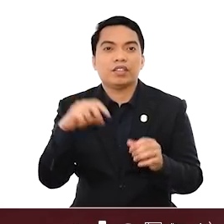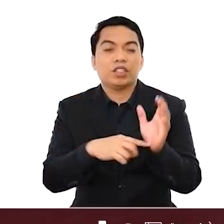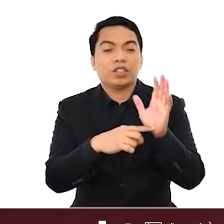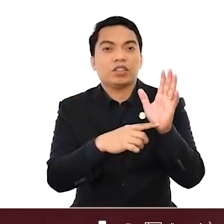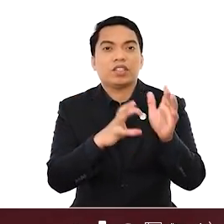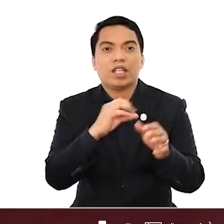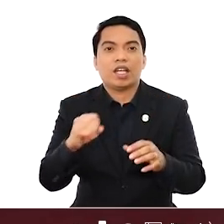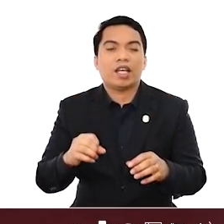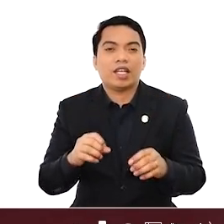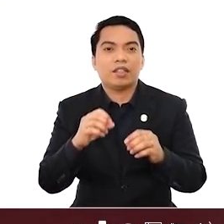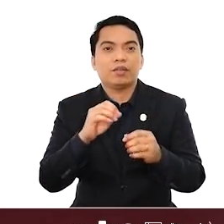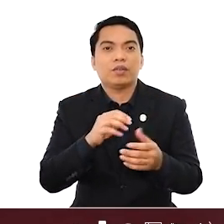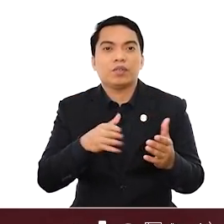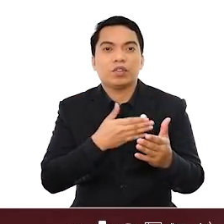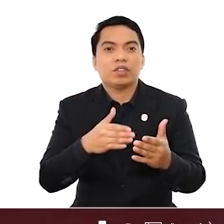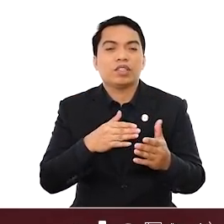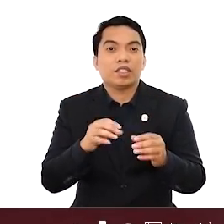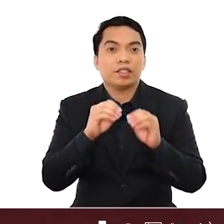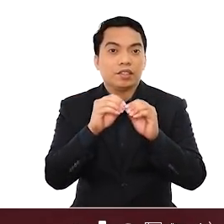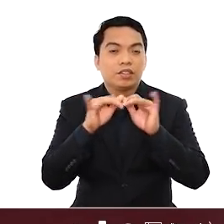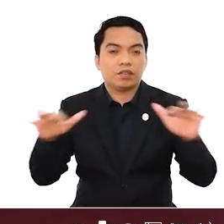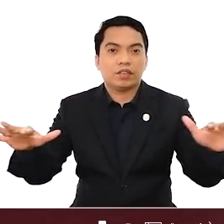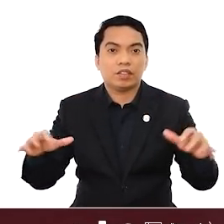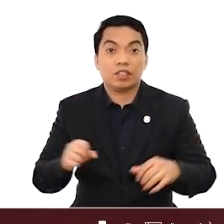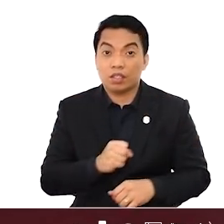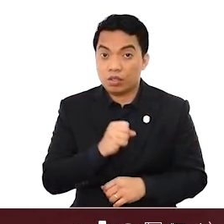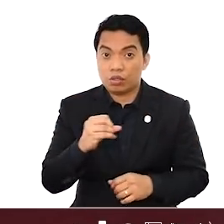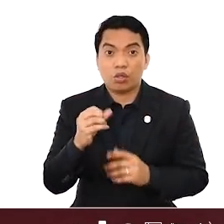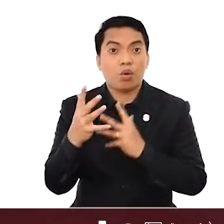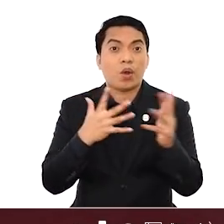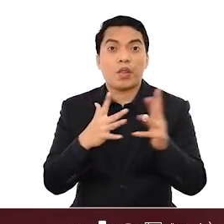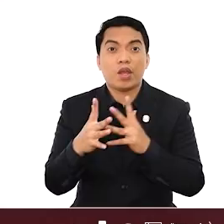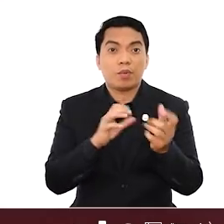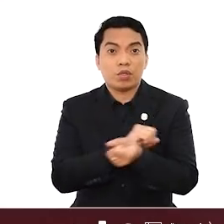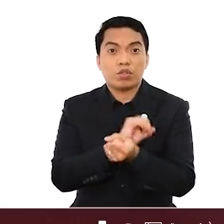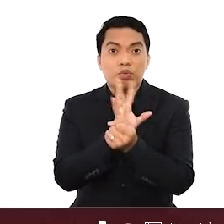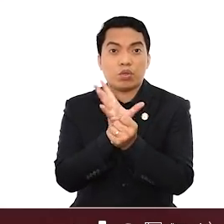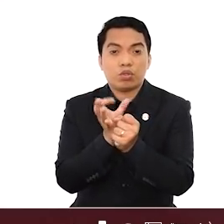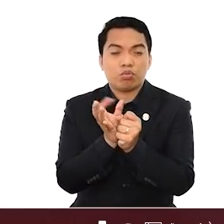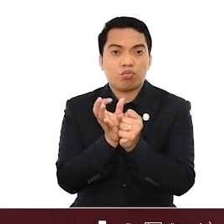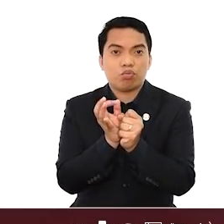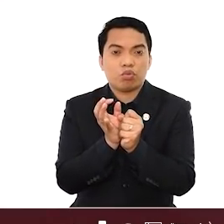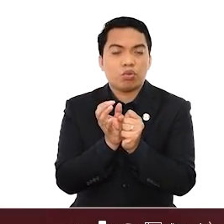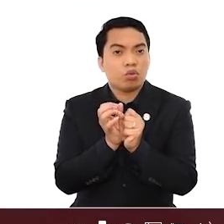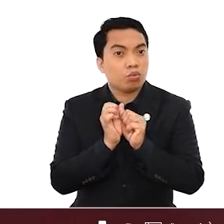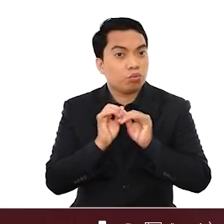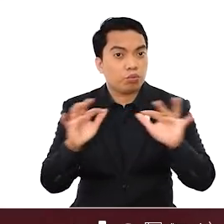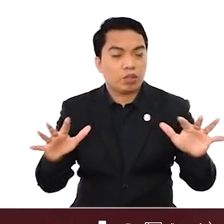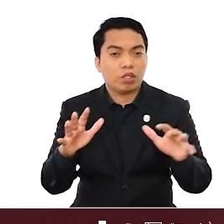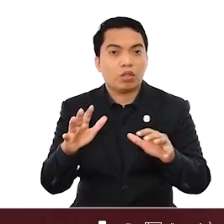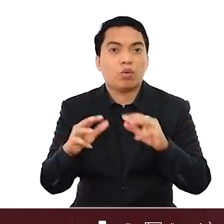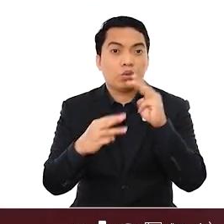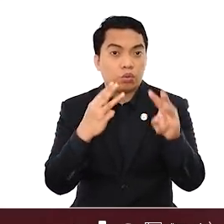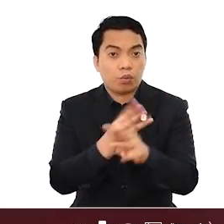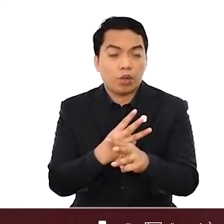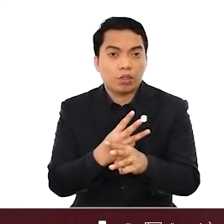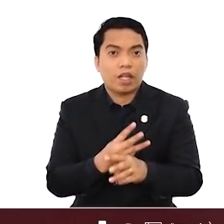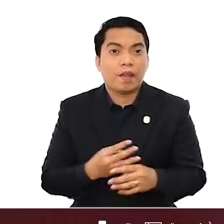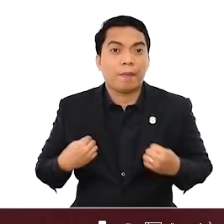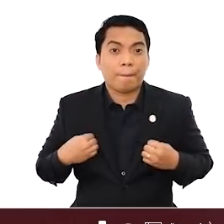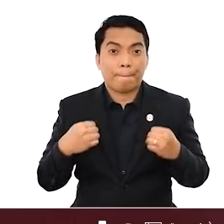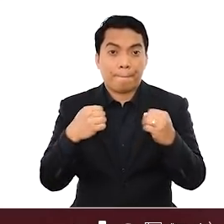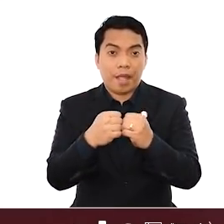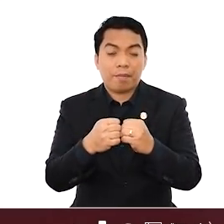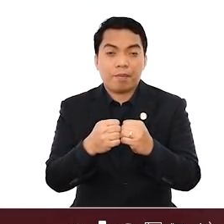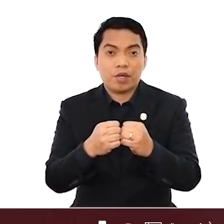musical evangelical missions. Therefore, despite the situation in the world at the moment, the members of the Church of Christ